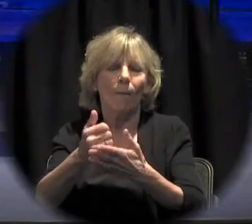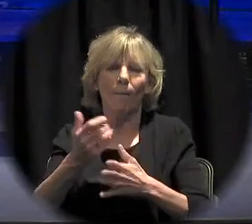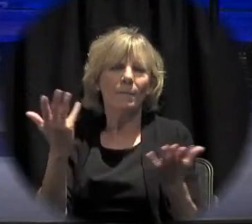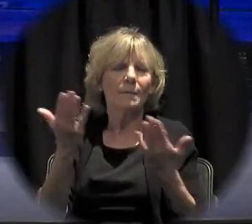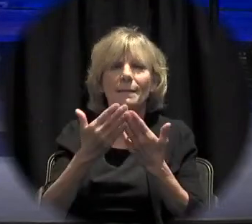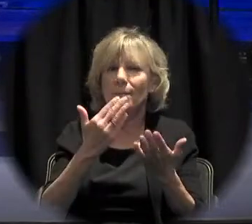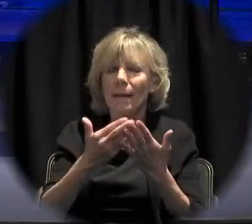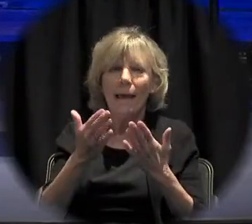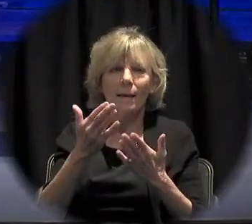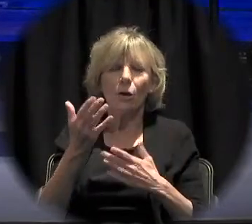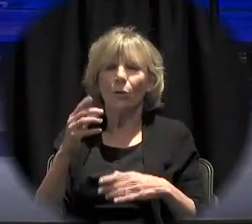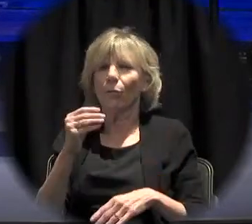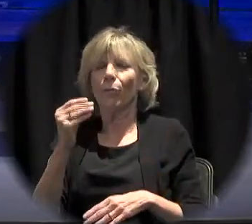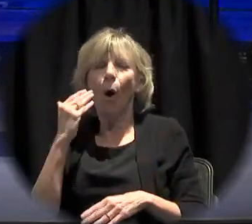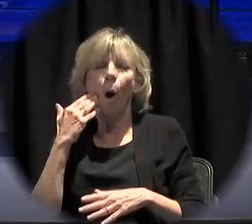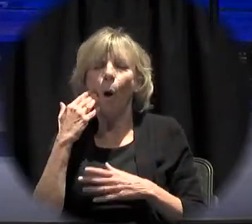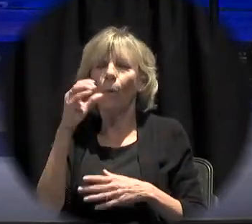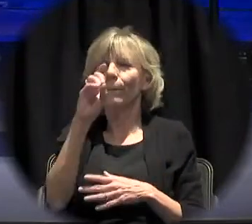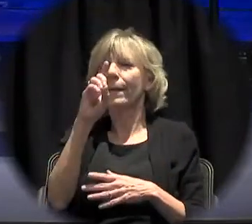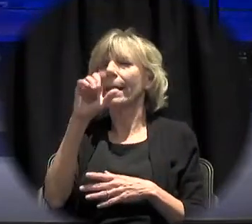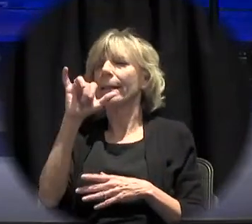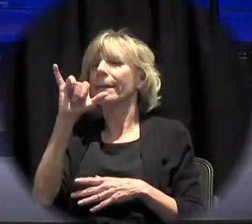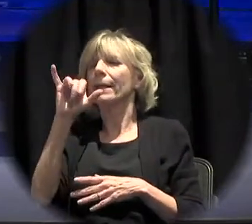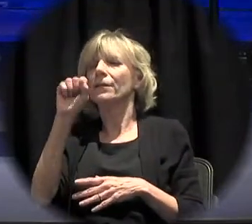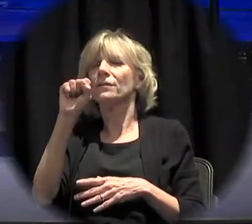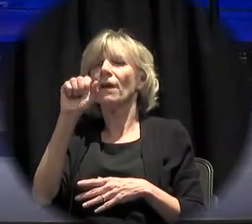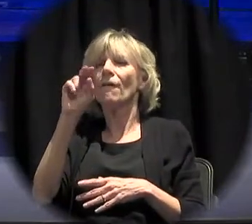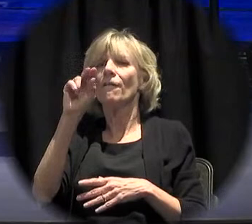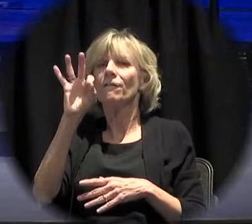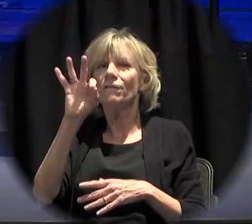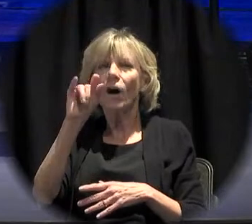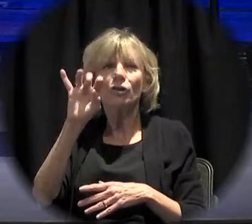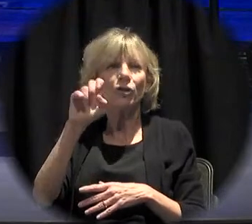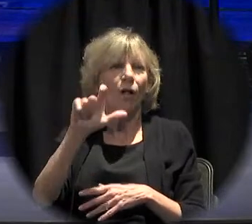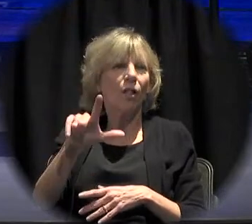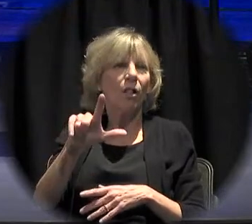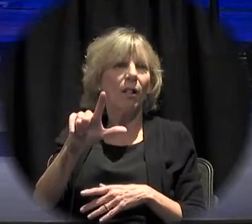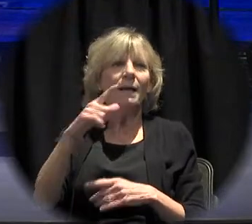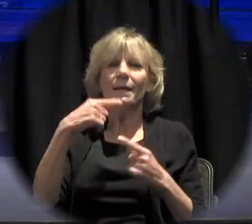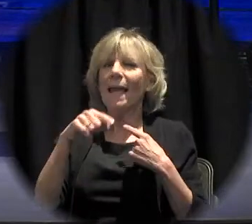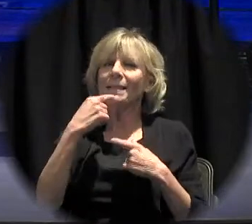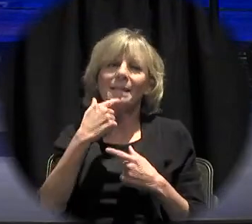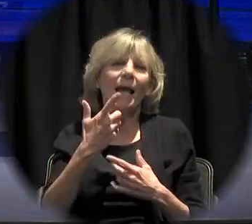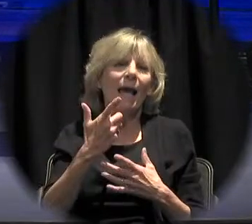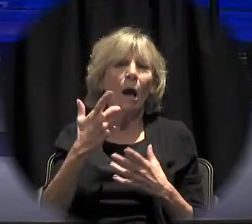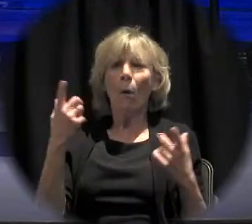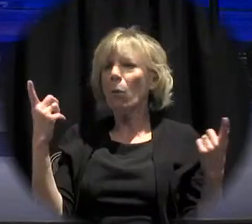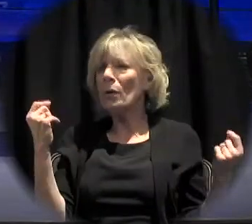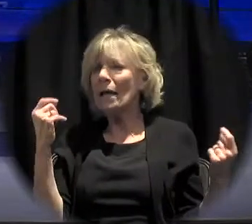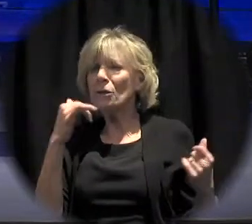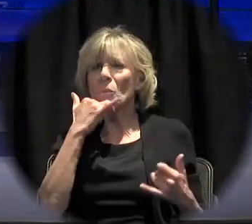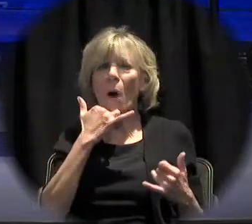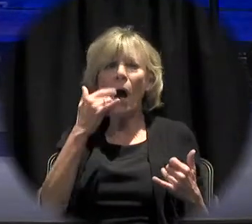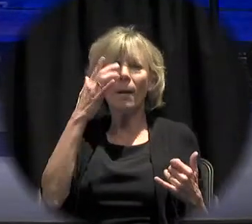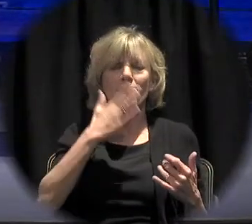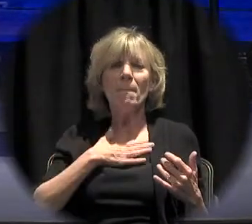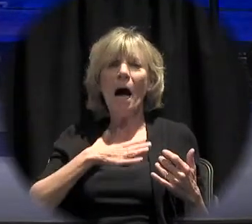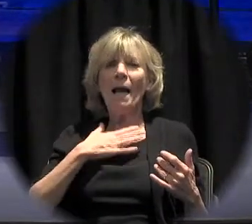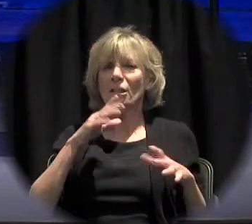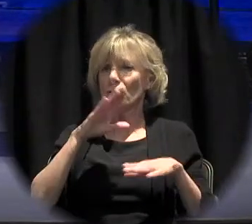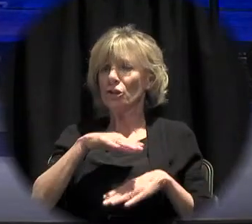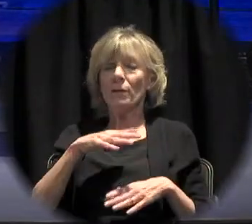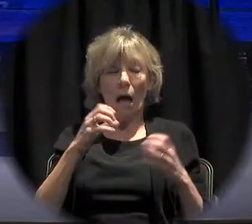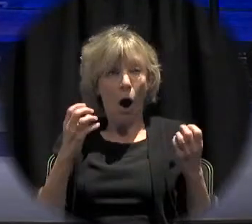"What did we do wrong that my children walked away from the Lord?" Well, and the first answer is probably a lot. We all